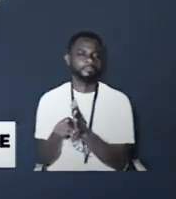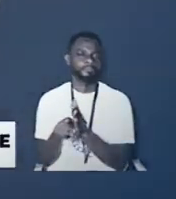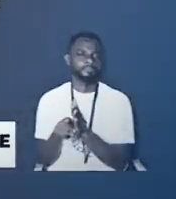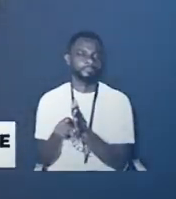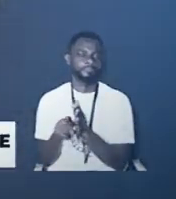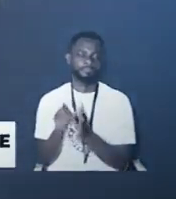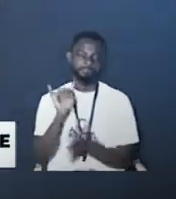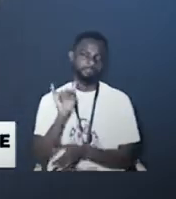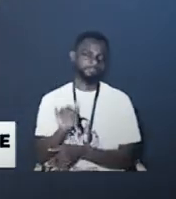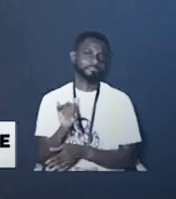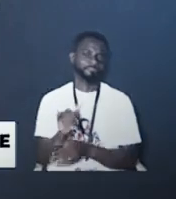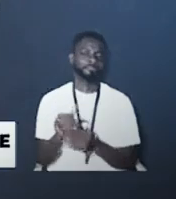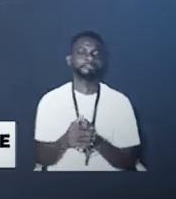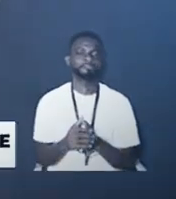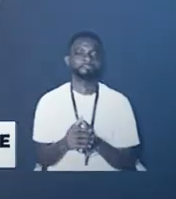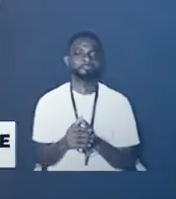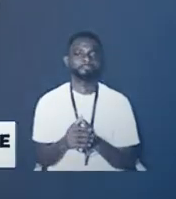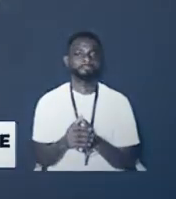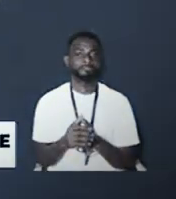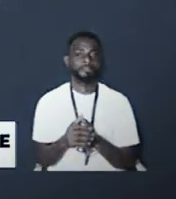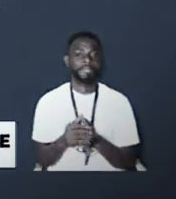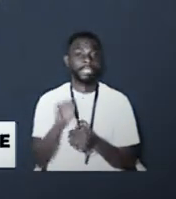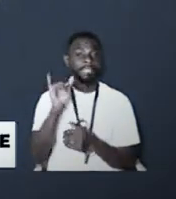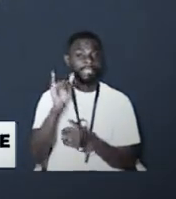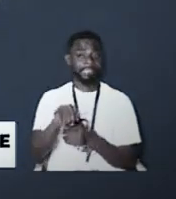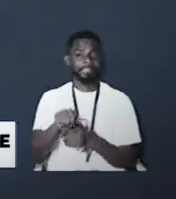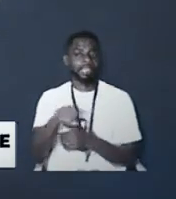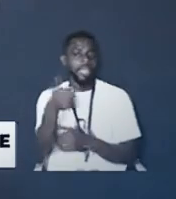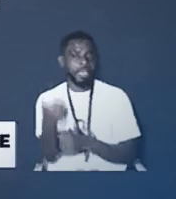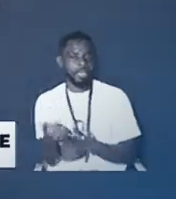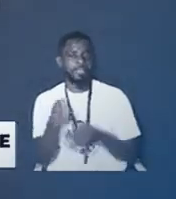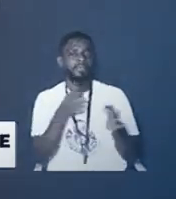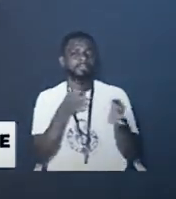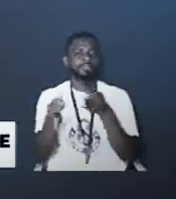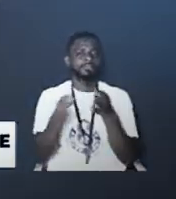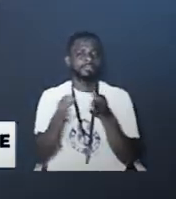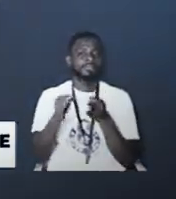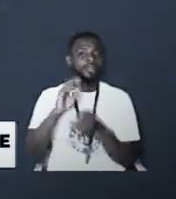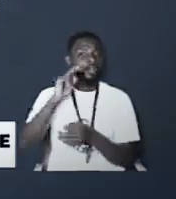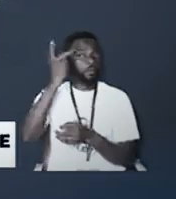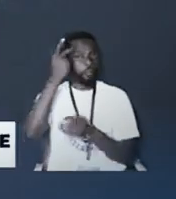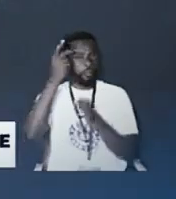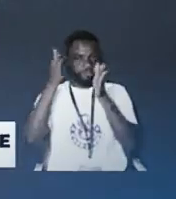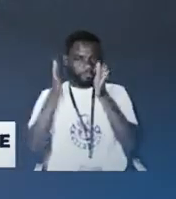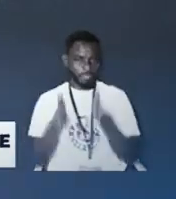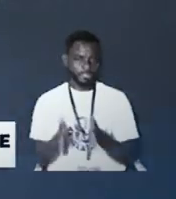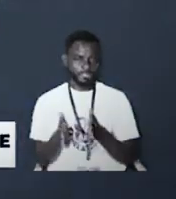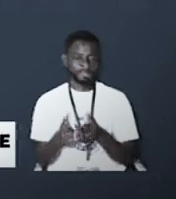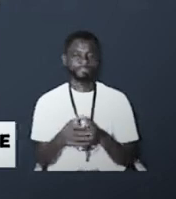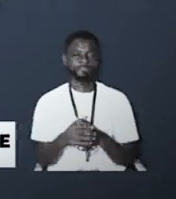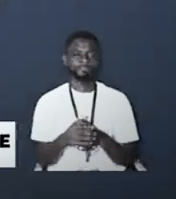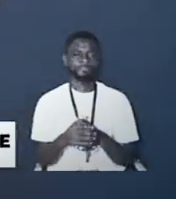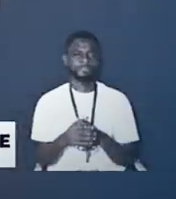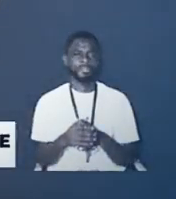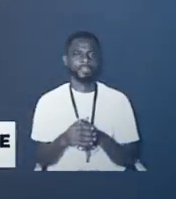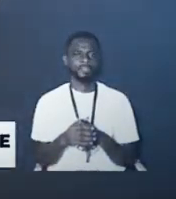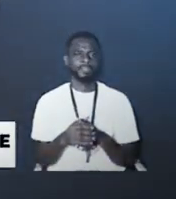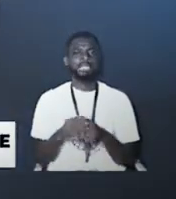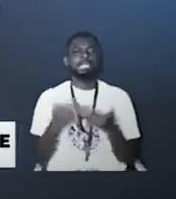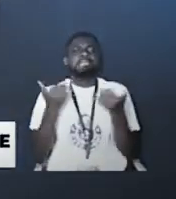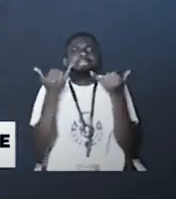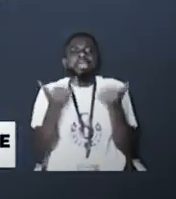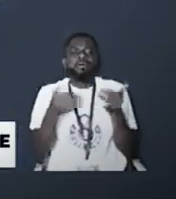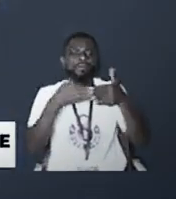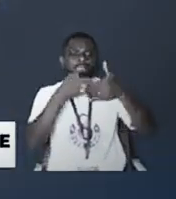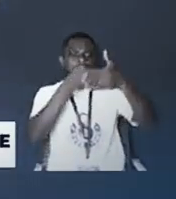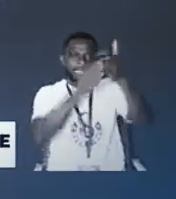that. That is another definition of politician. What about a leader?